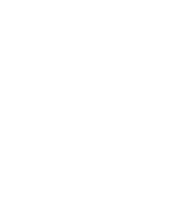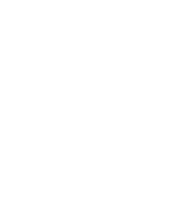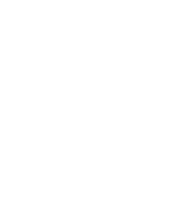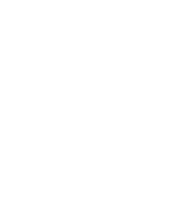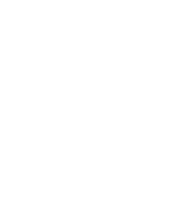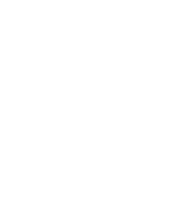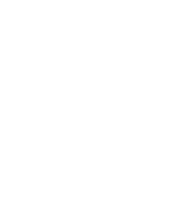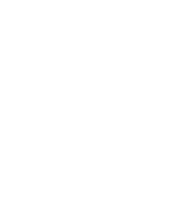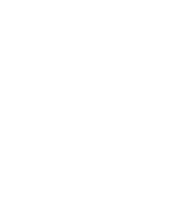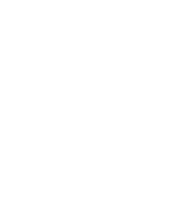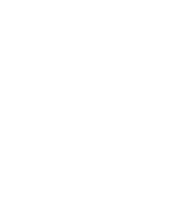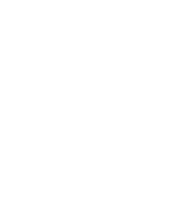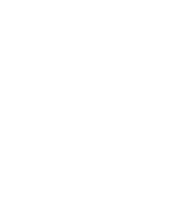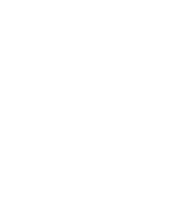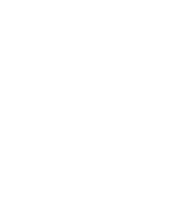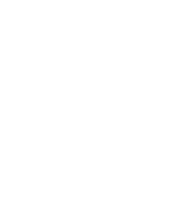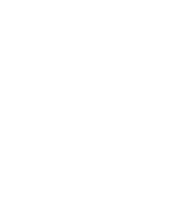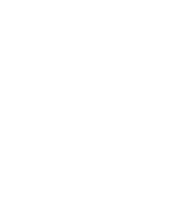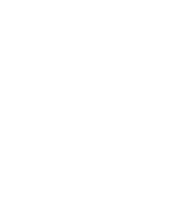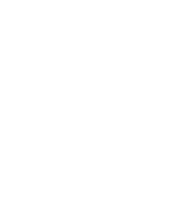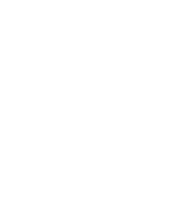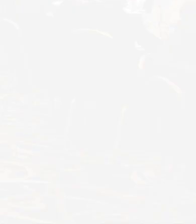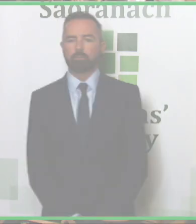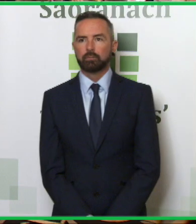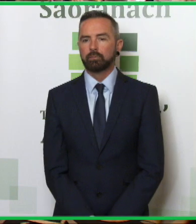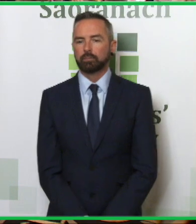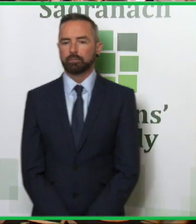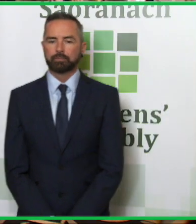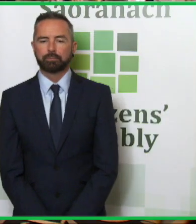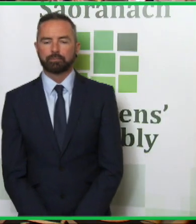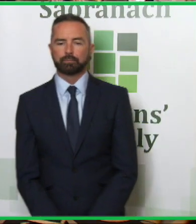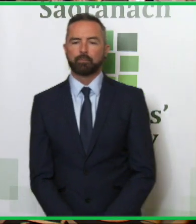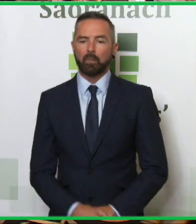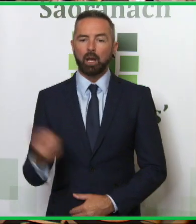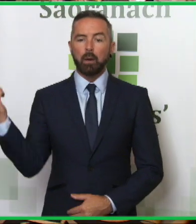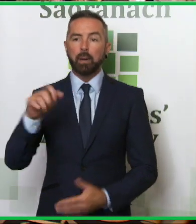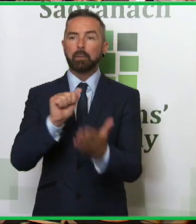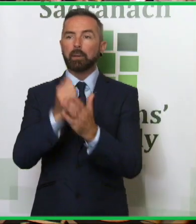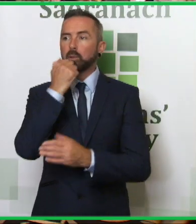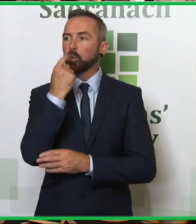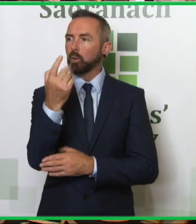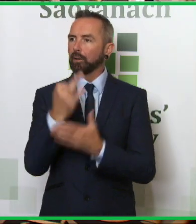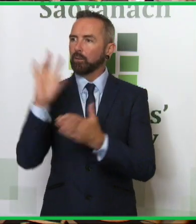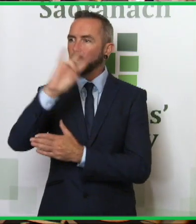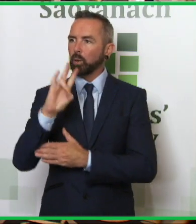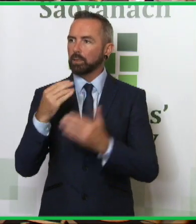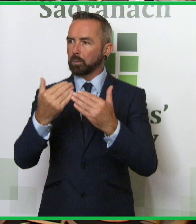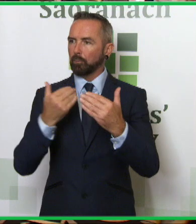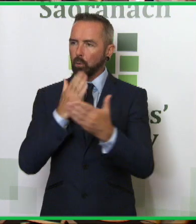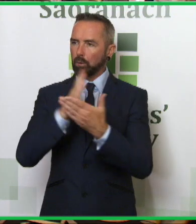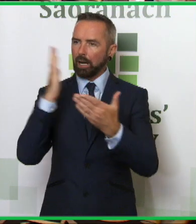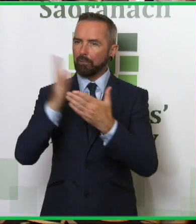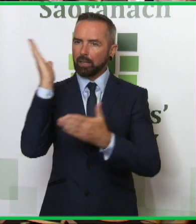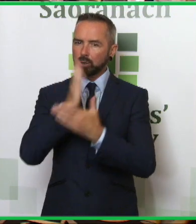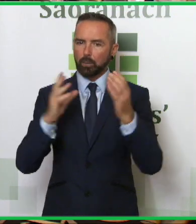Sorry, can I go back to the ballots paper number 1? There were a number of questions came up just before, some clarifications, some